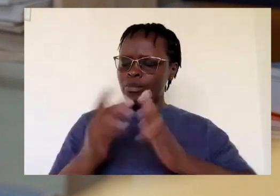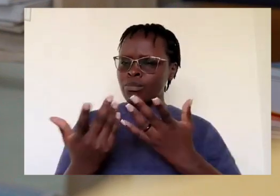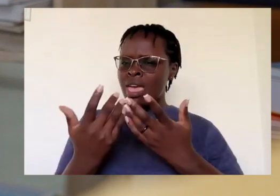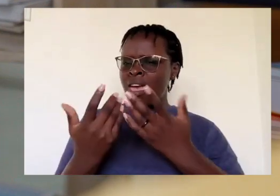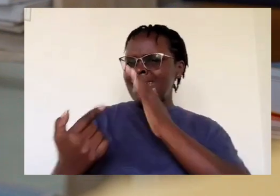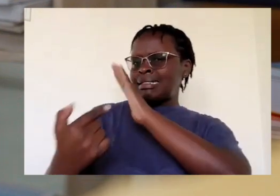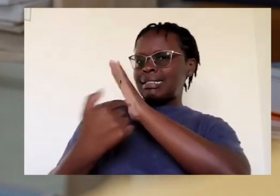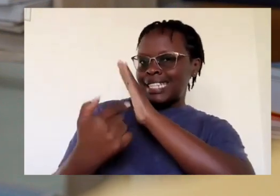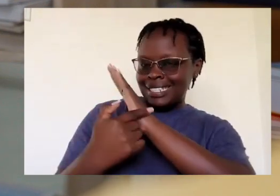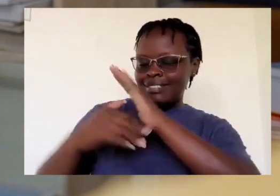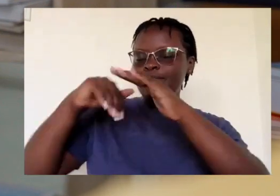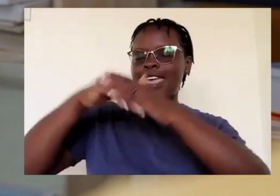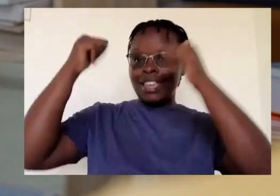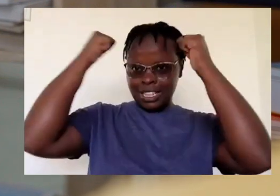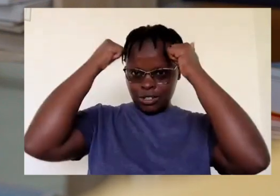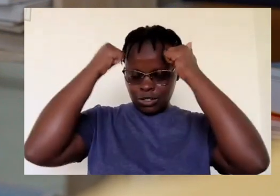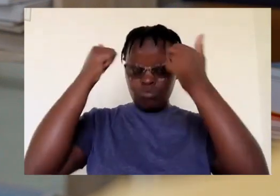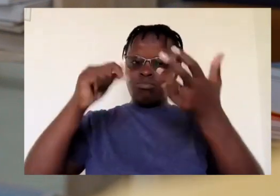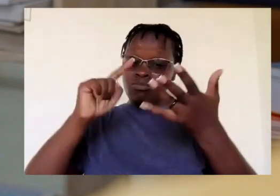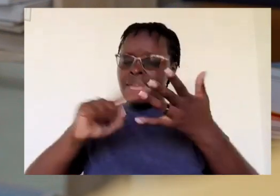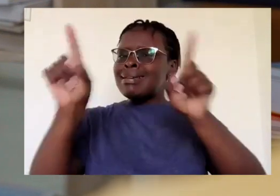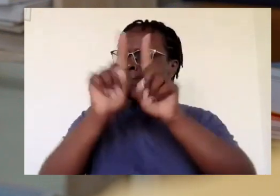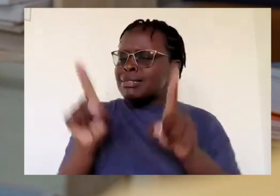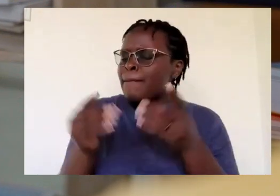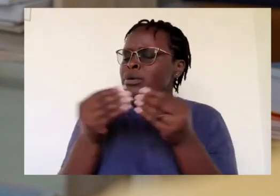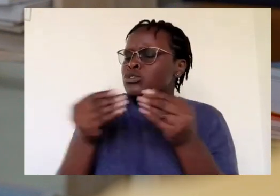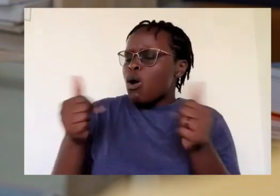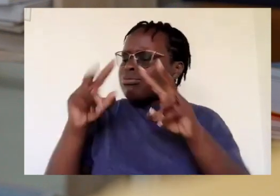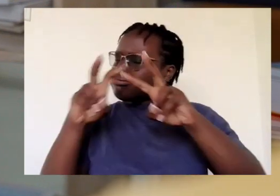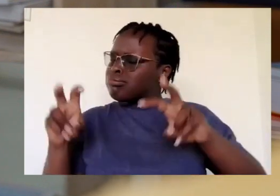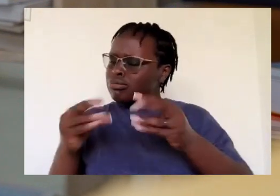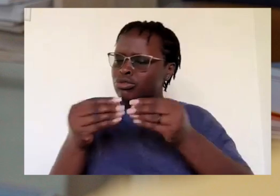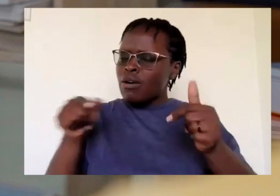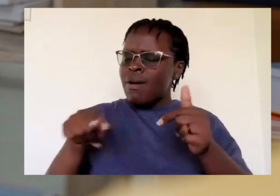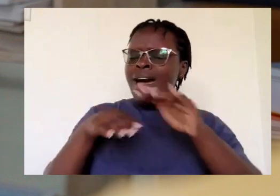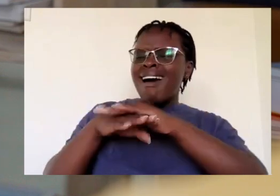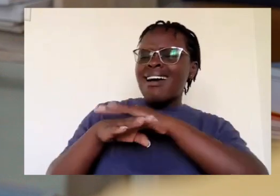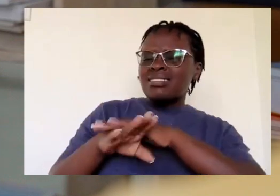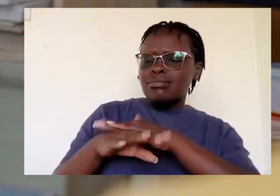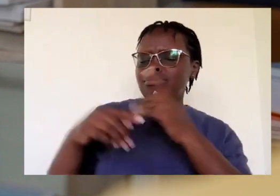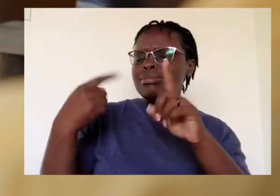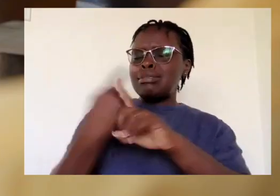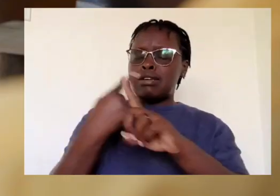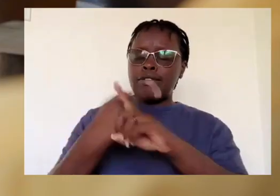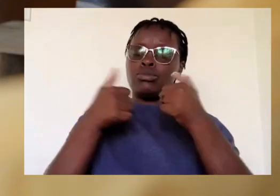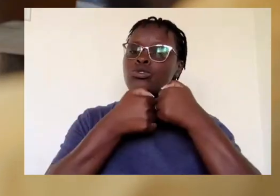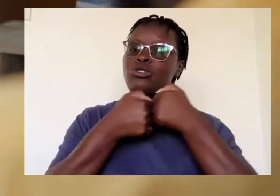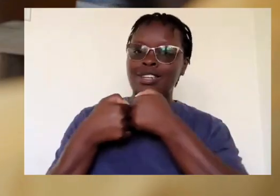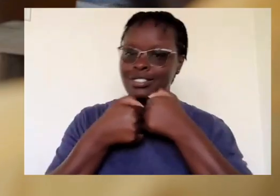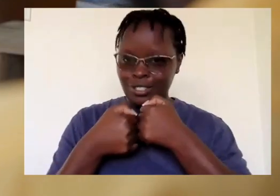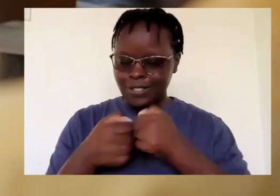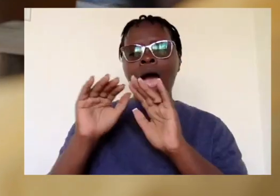to help bridge some of the challenges and key gaps in education space, challenges to do with access to education and equity in